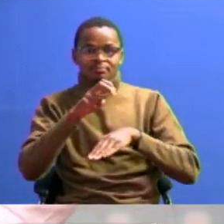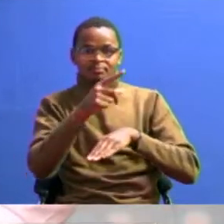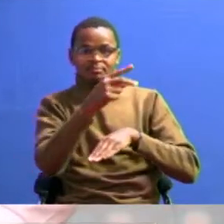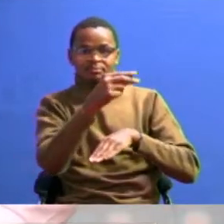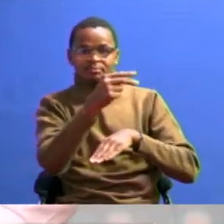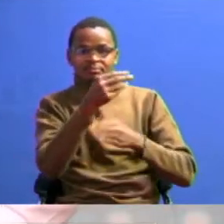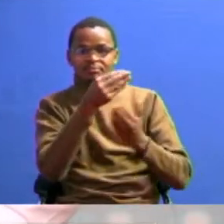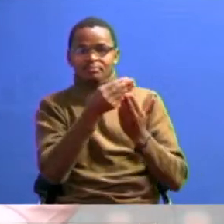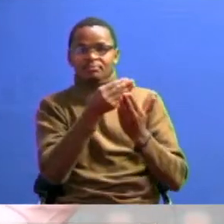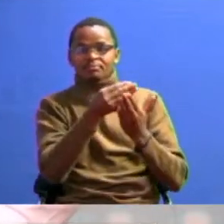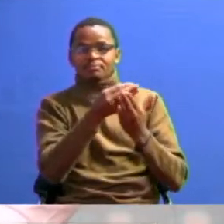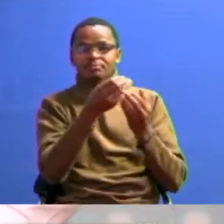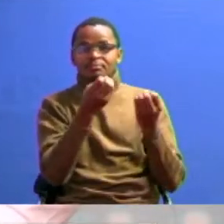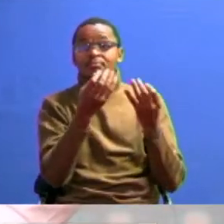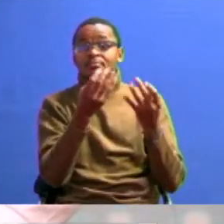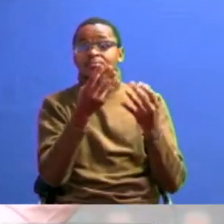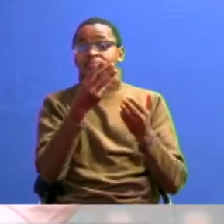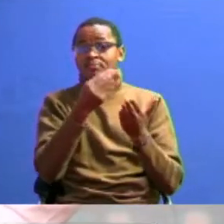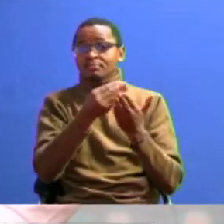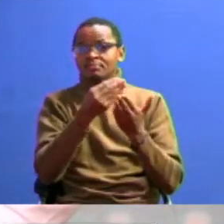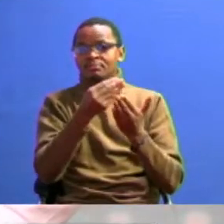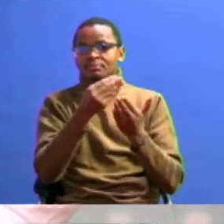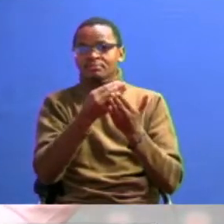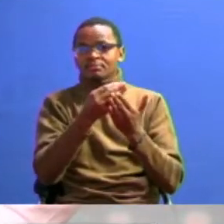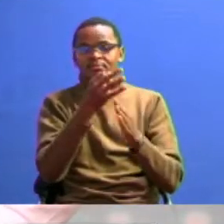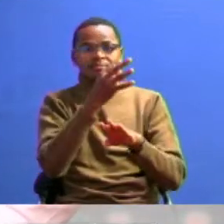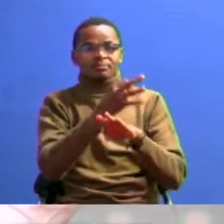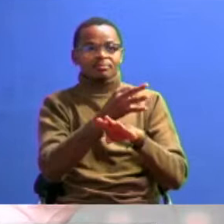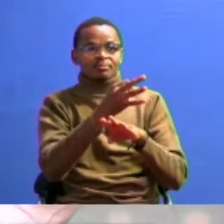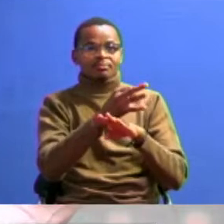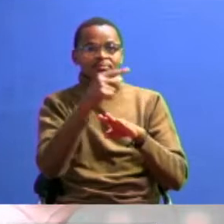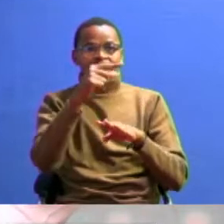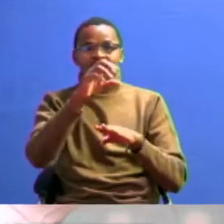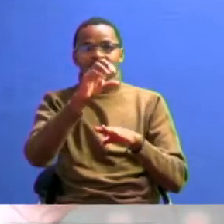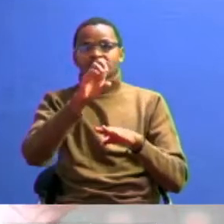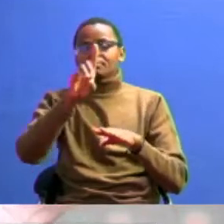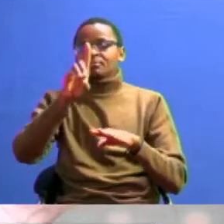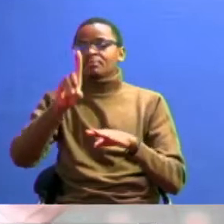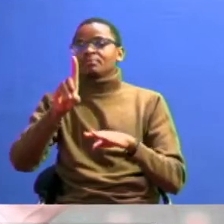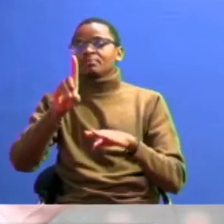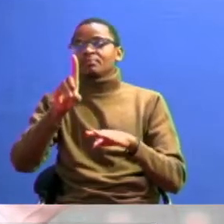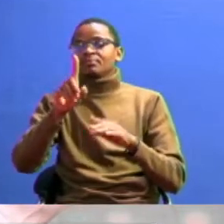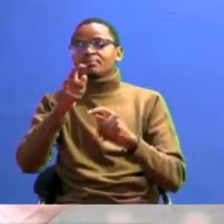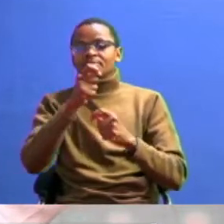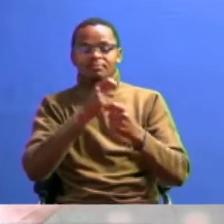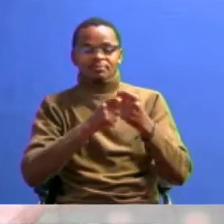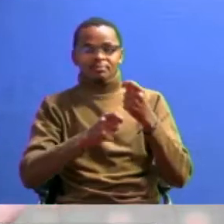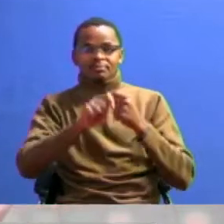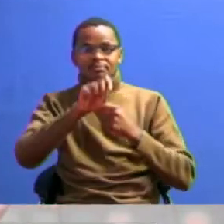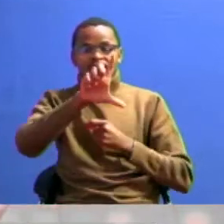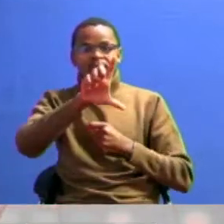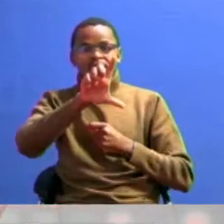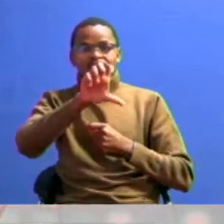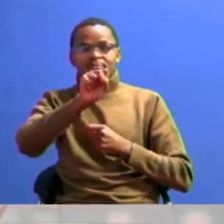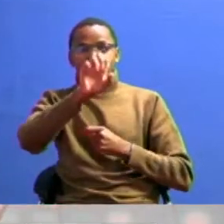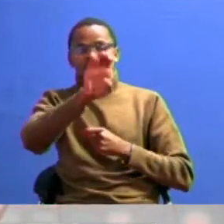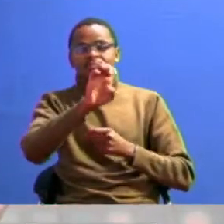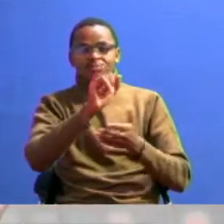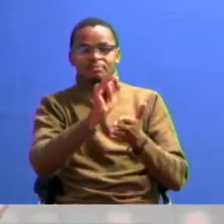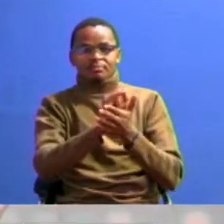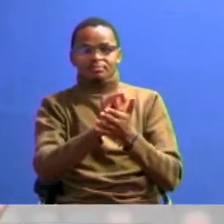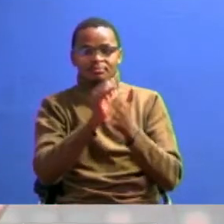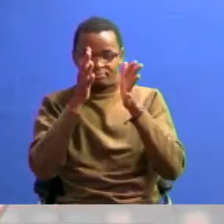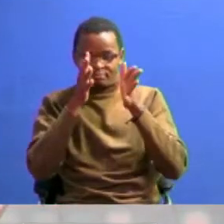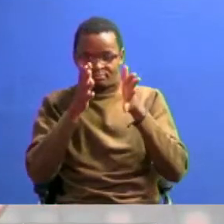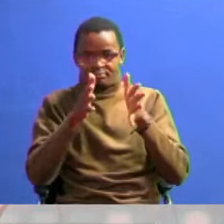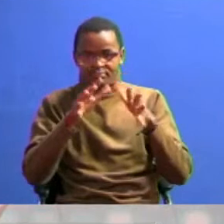Dubai-based firm millions of money in a fake gold scandal. Bratton Gold Trading LLC claims that the suspects